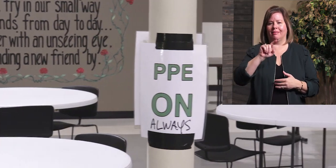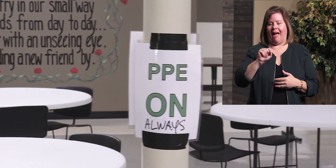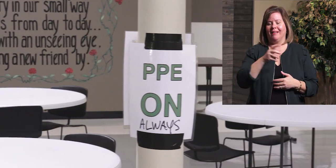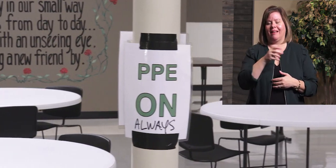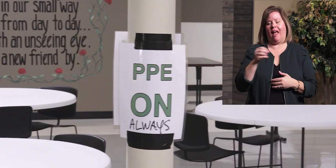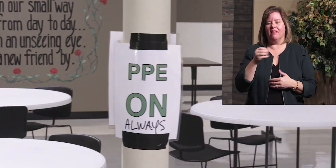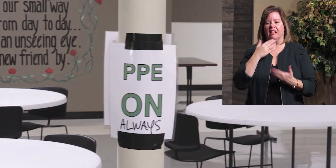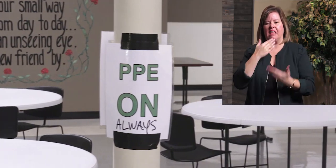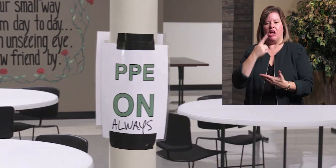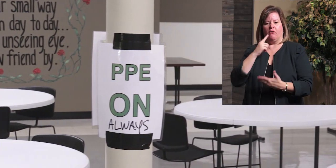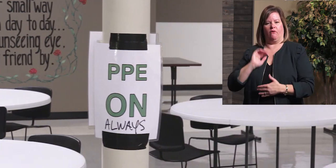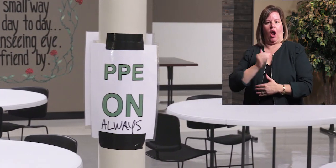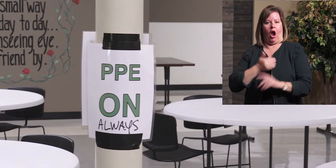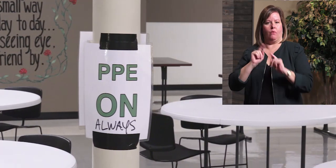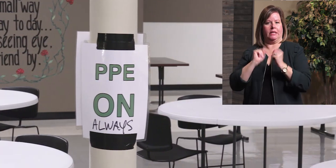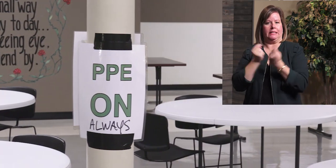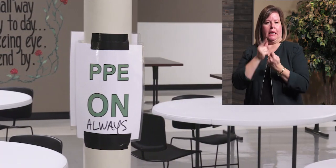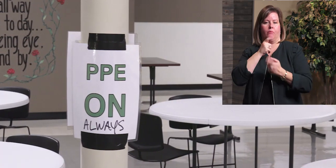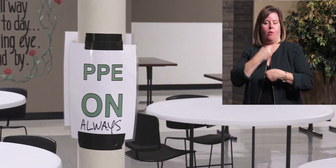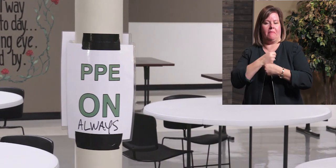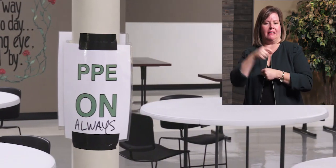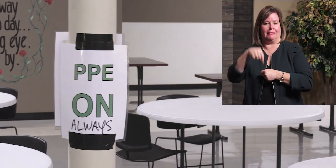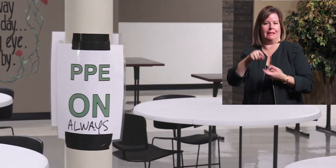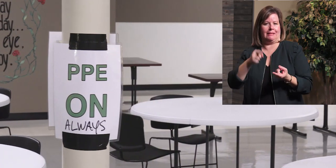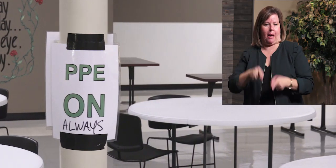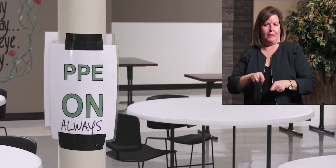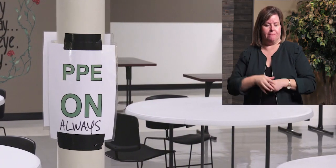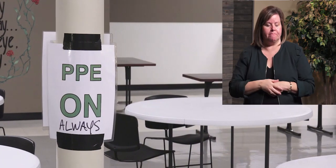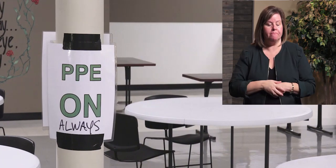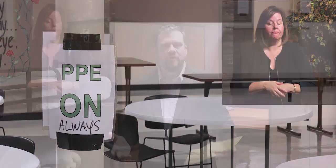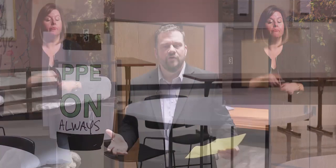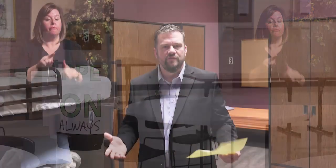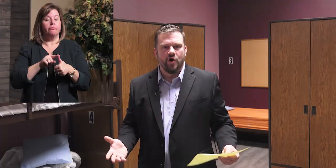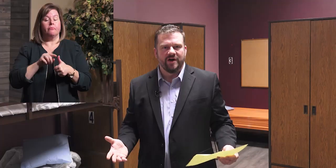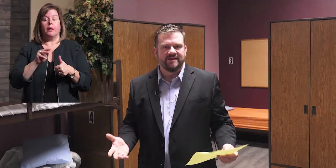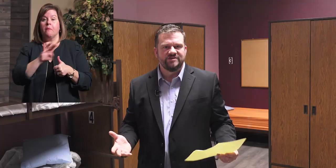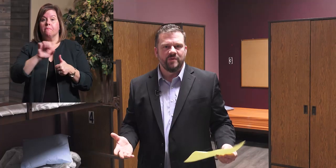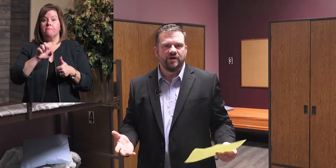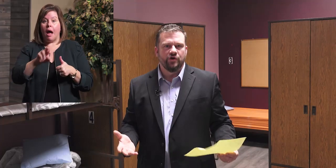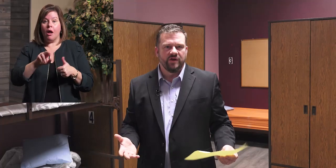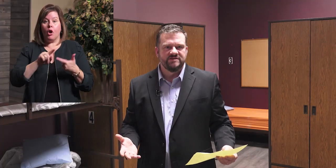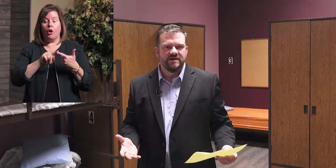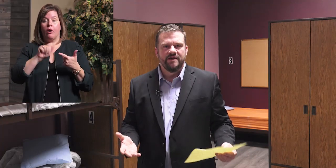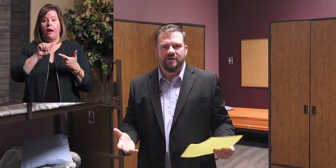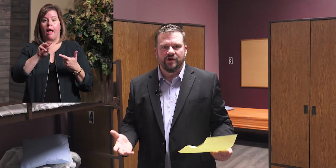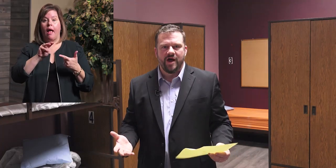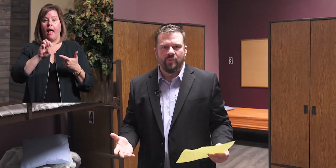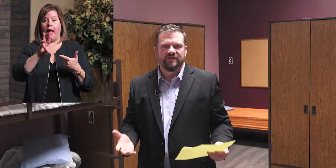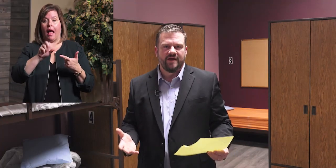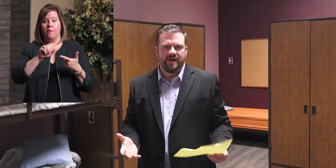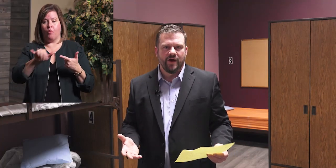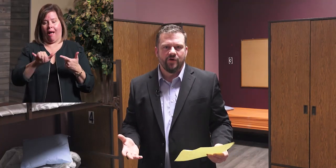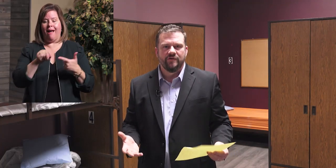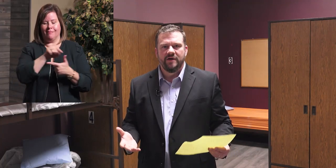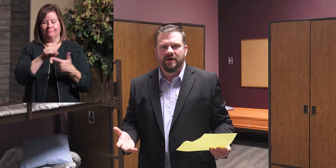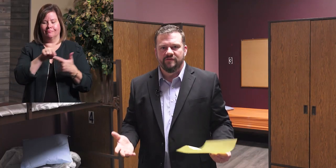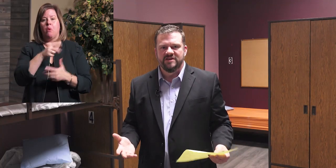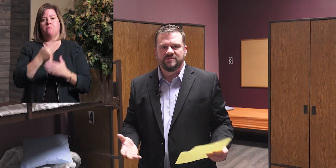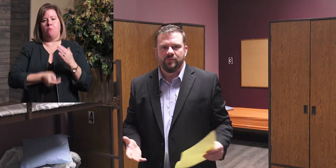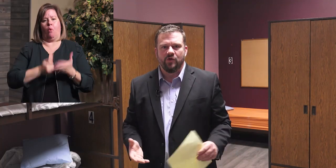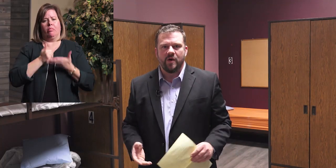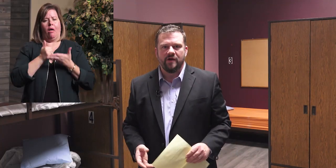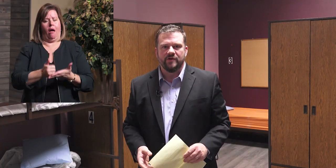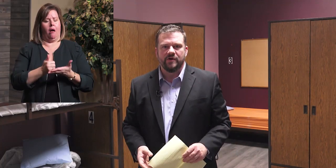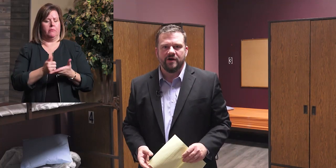this happen. Also, thank you to great organizations like Meijer and Amway who've donated so many goods that are going to help us take care of